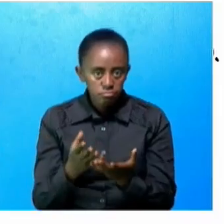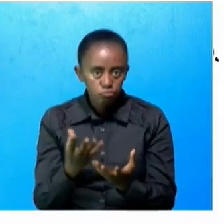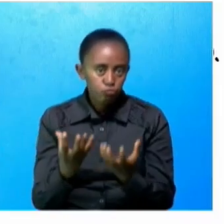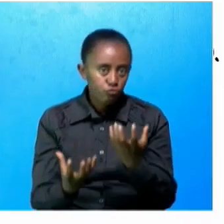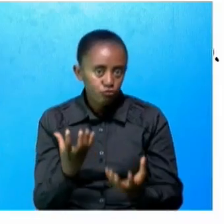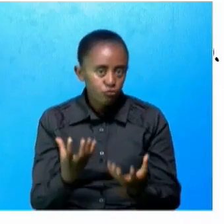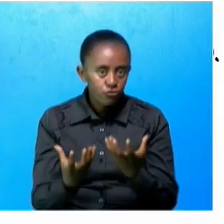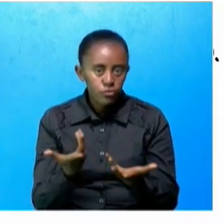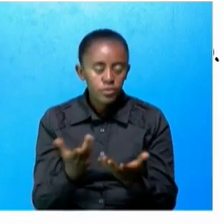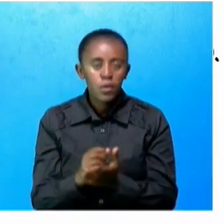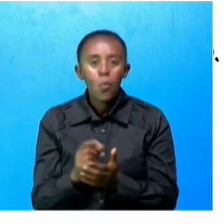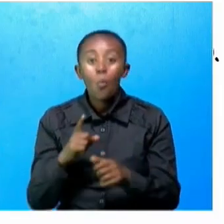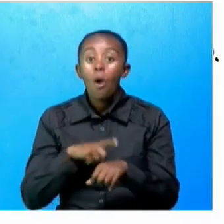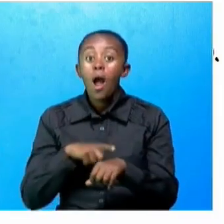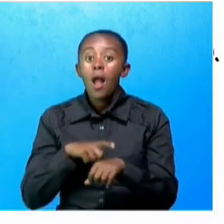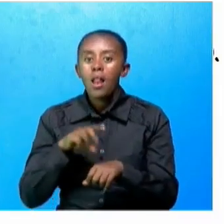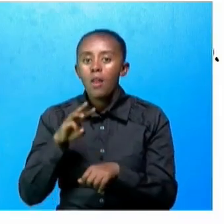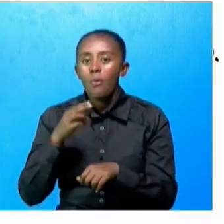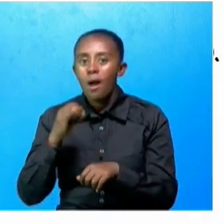while